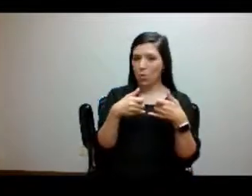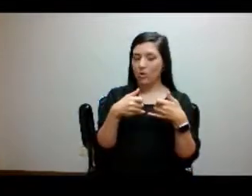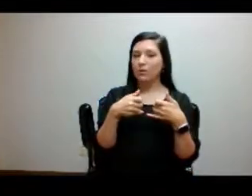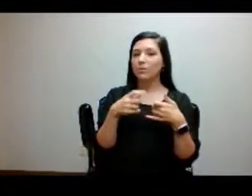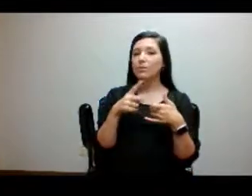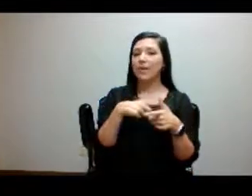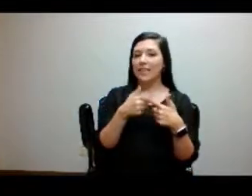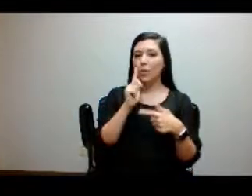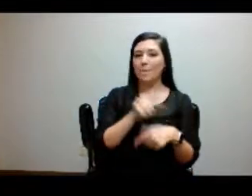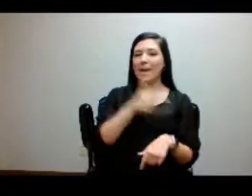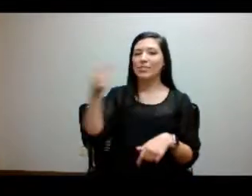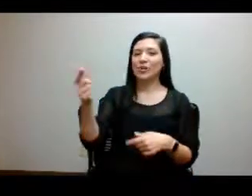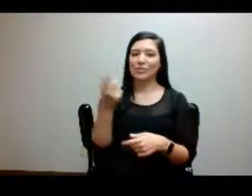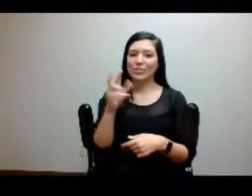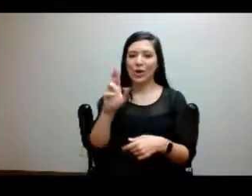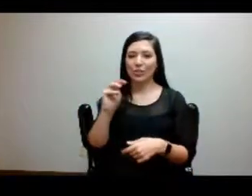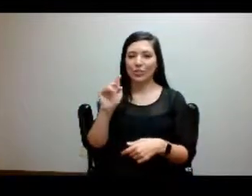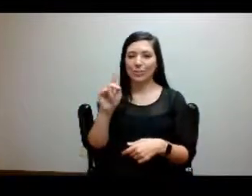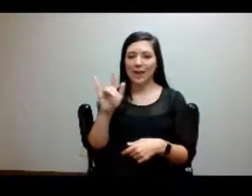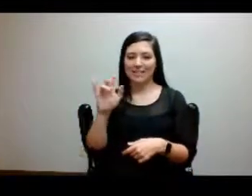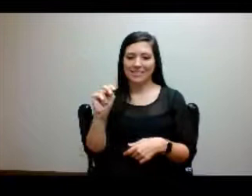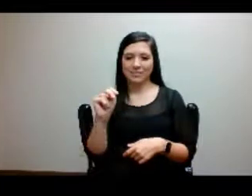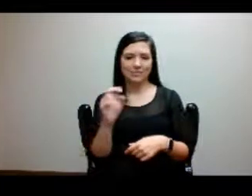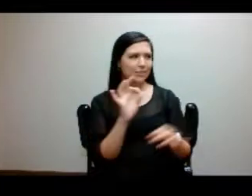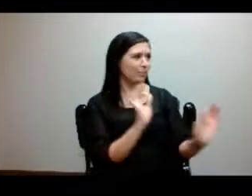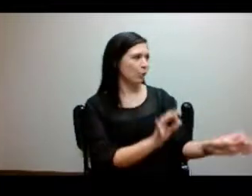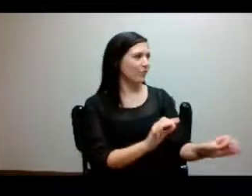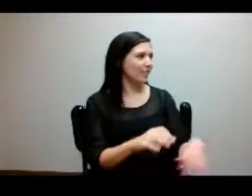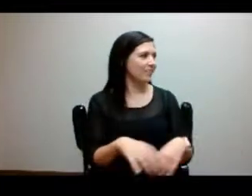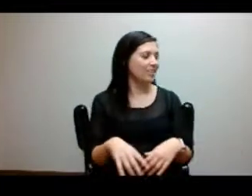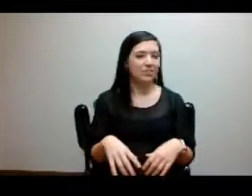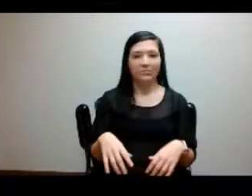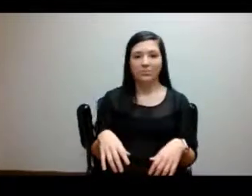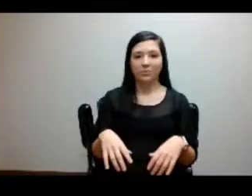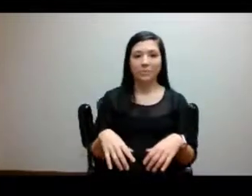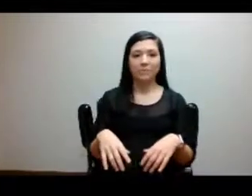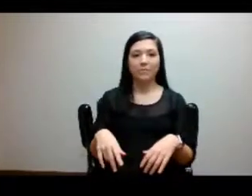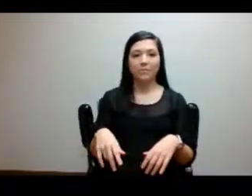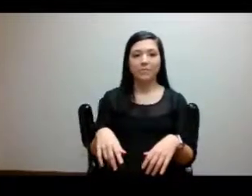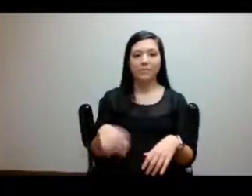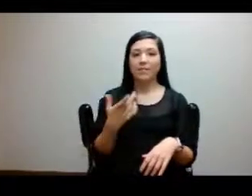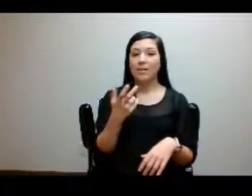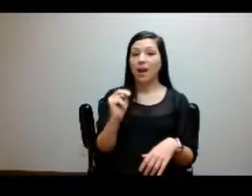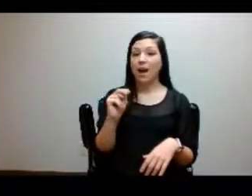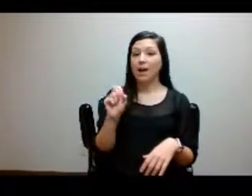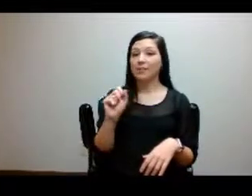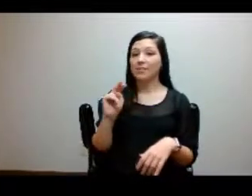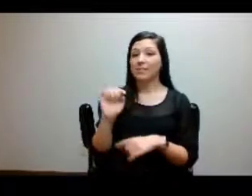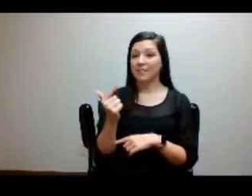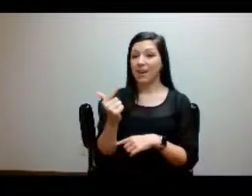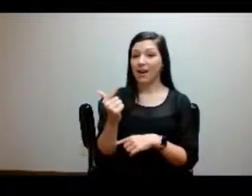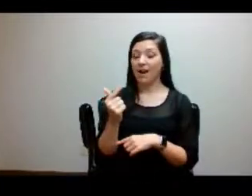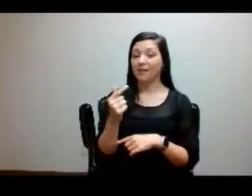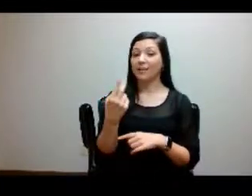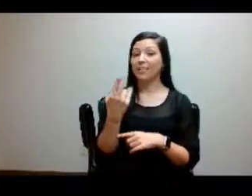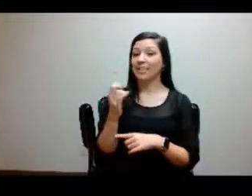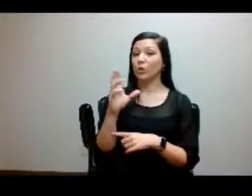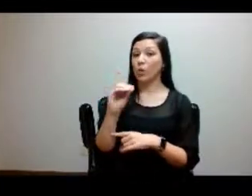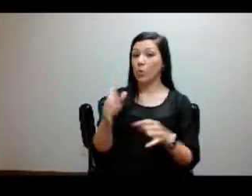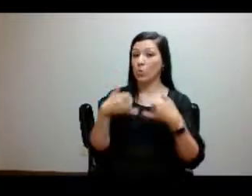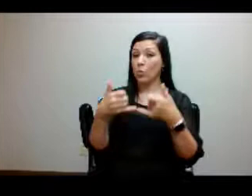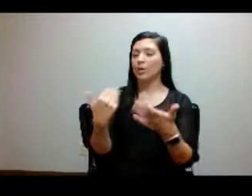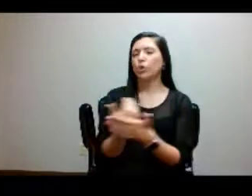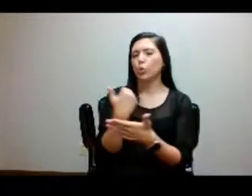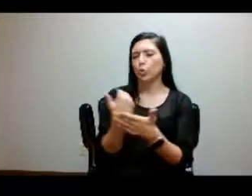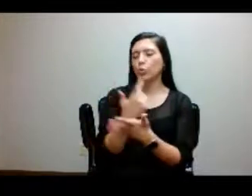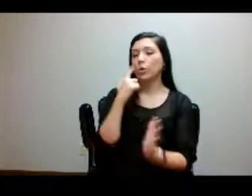pass it over to Dr. Madison. Perfect. So the Unsung Hero Award is a new award that